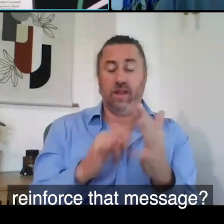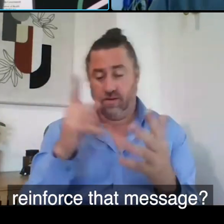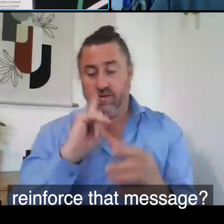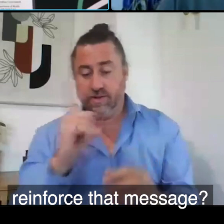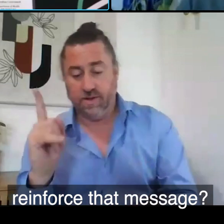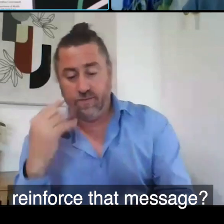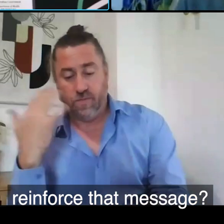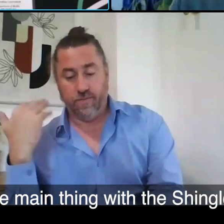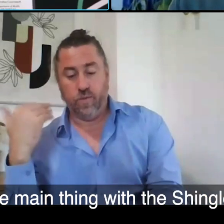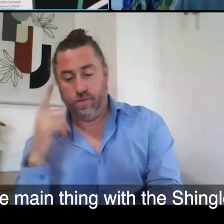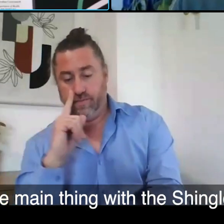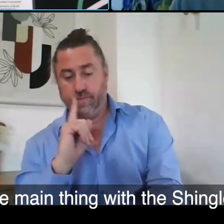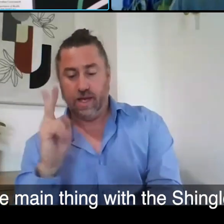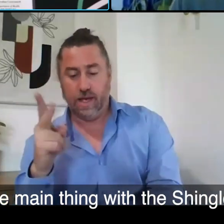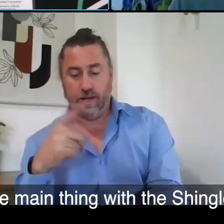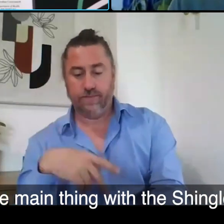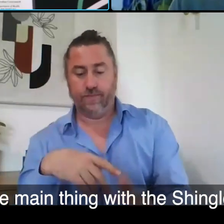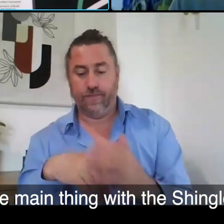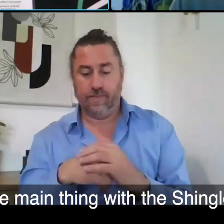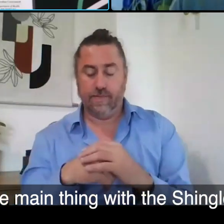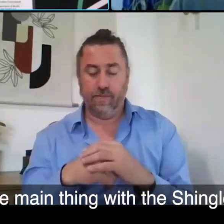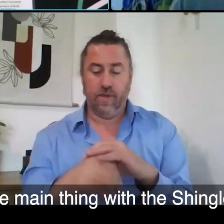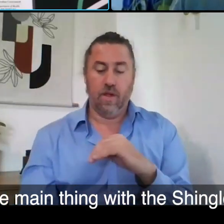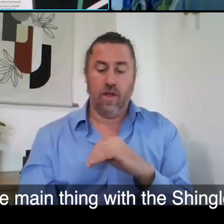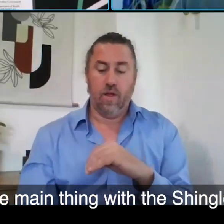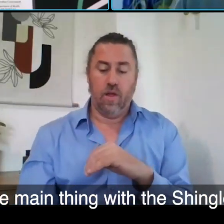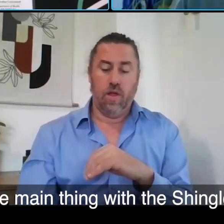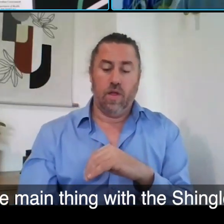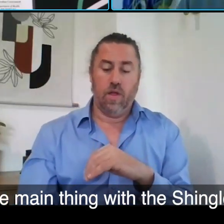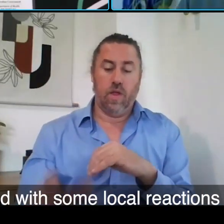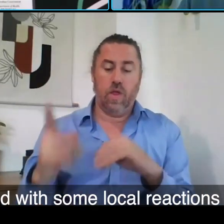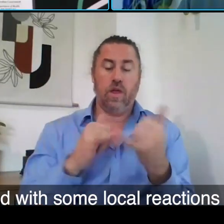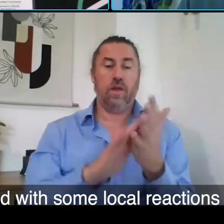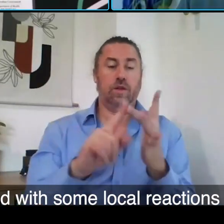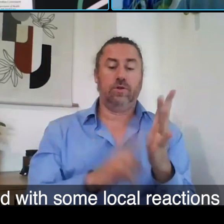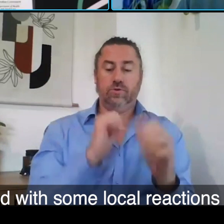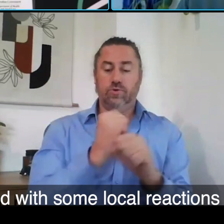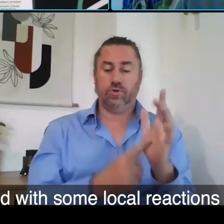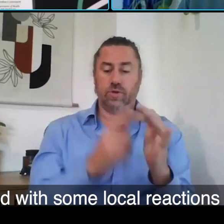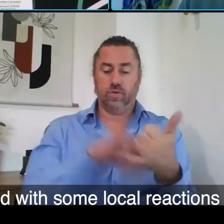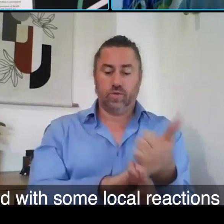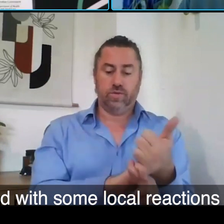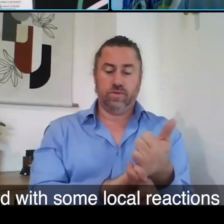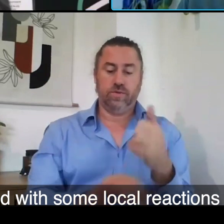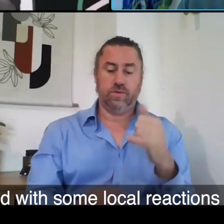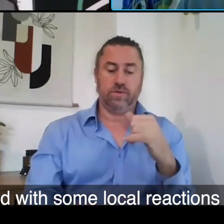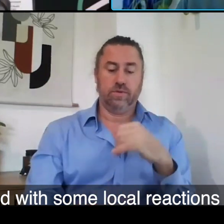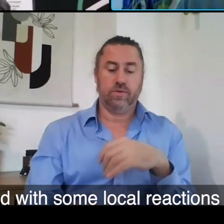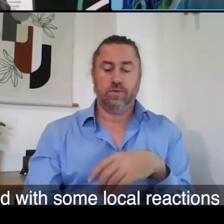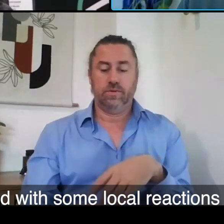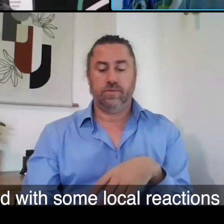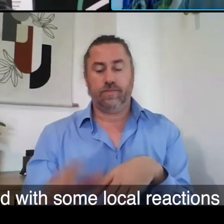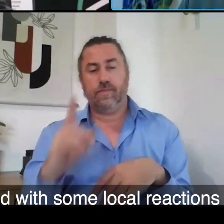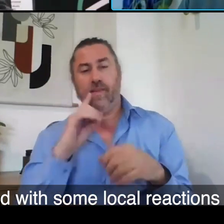that message? Yeah, I think the main thing with the shingles vaccine is it is associated with some